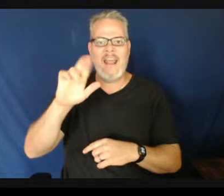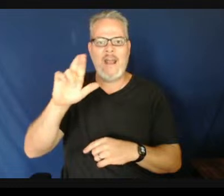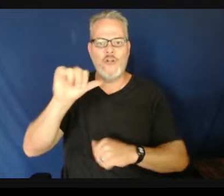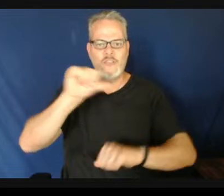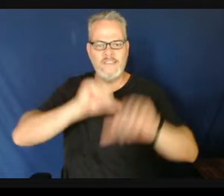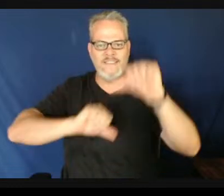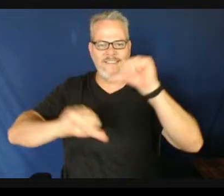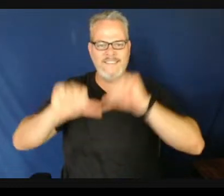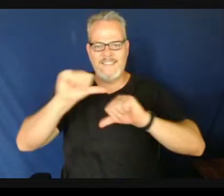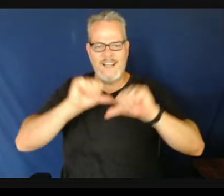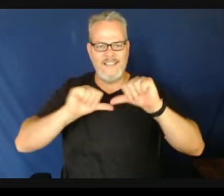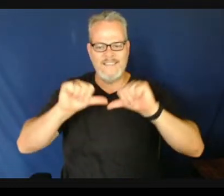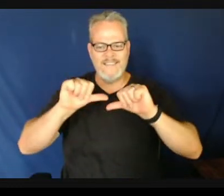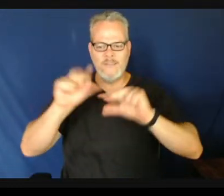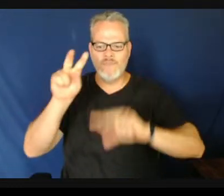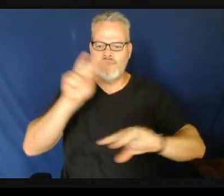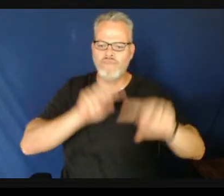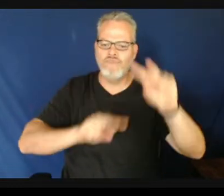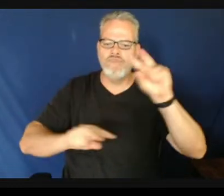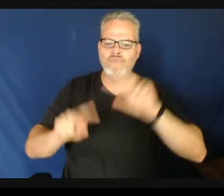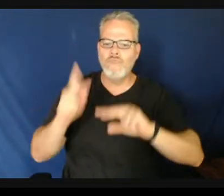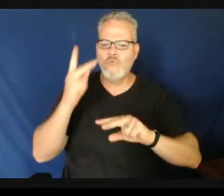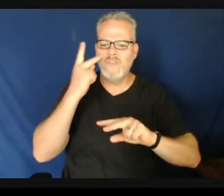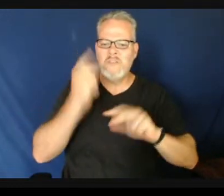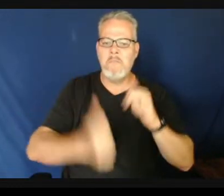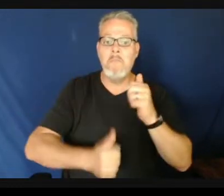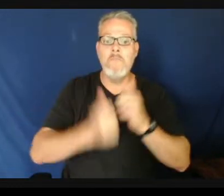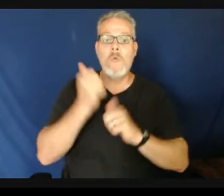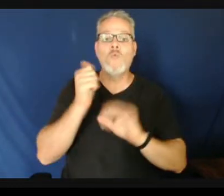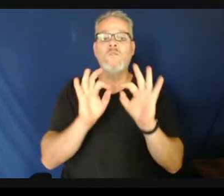slightly elevated values, perhaps in the South Kona area here.